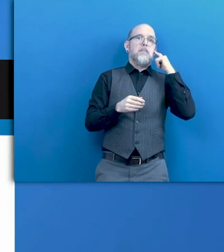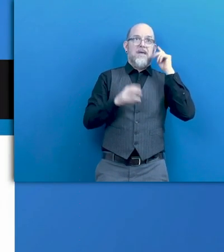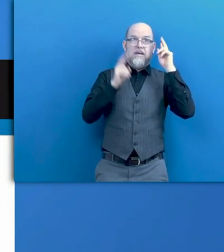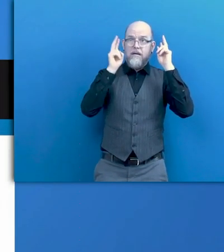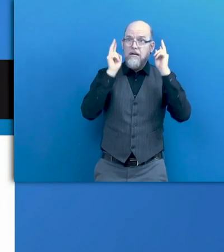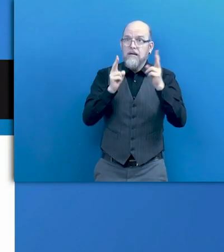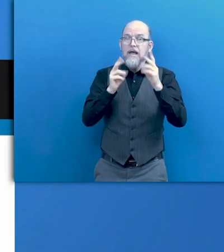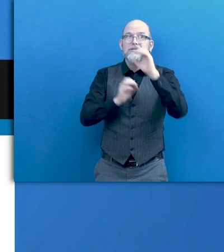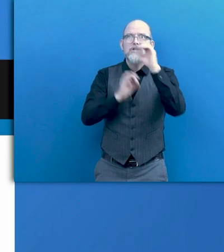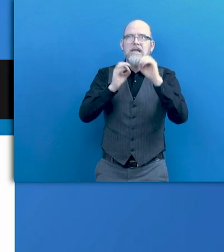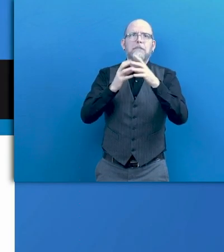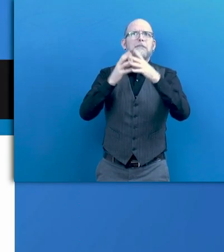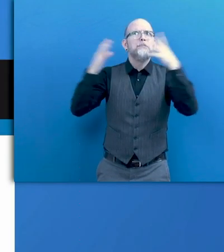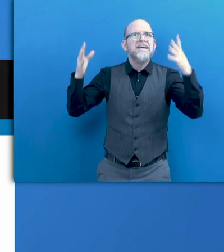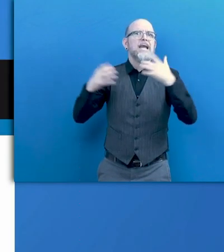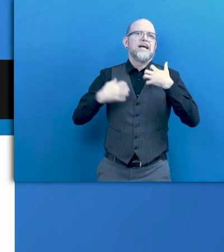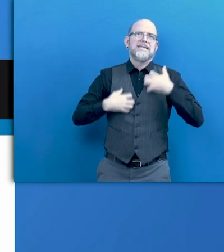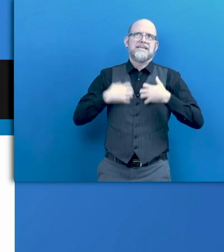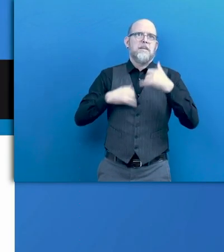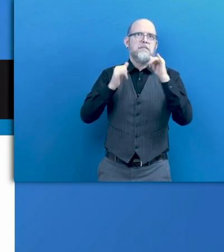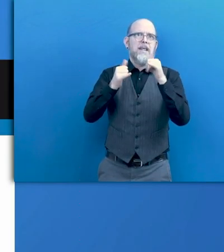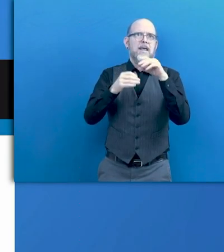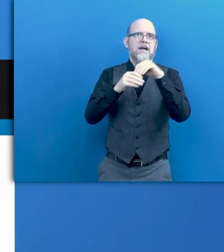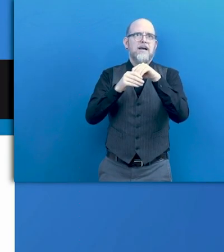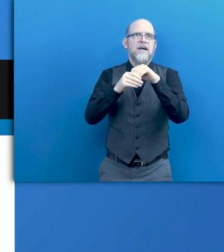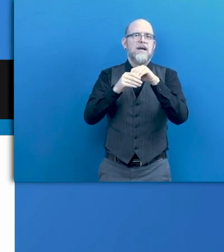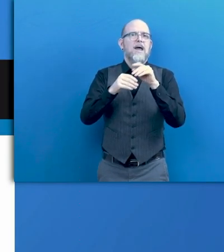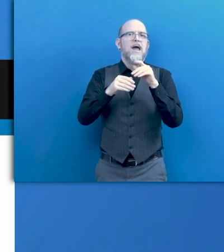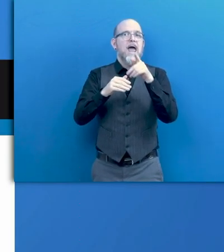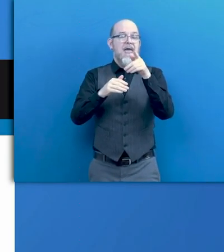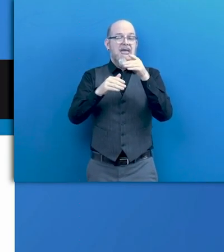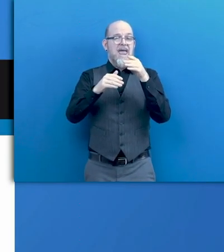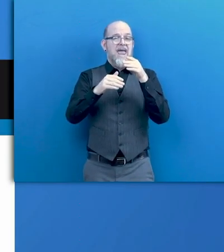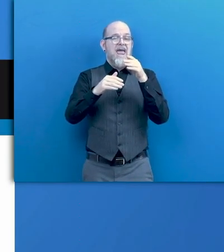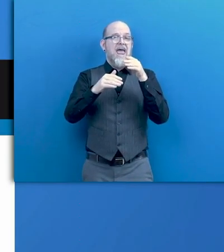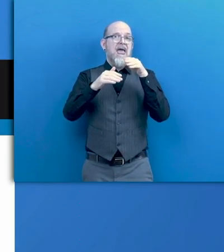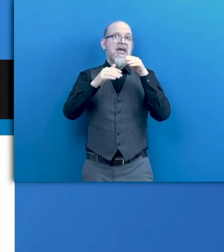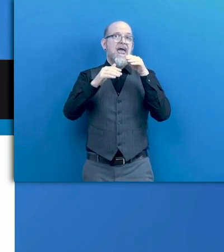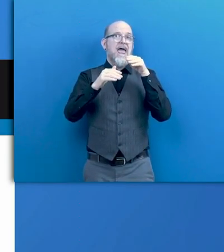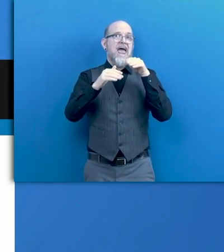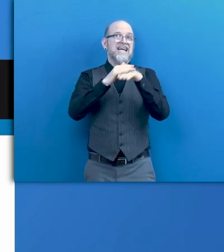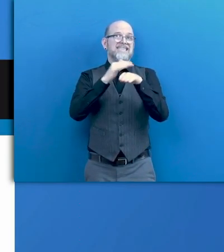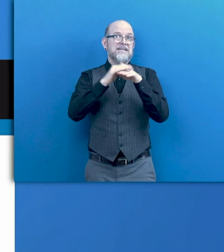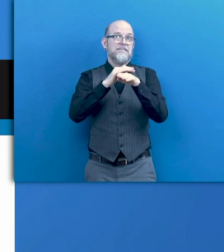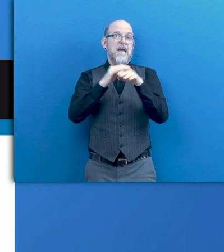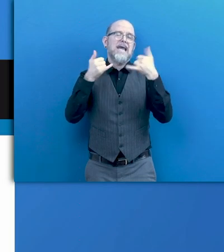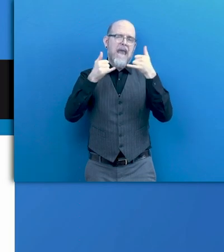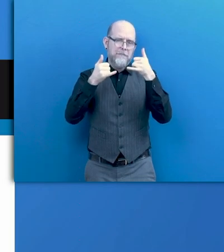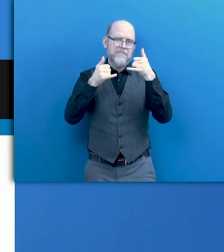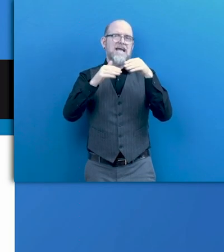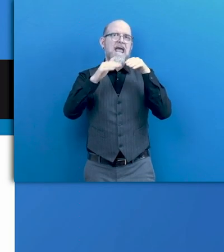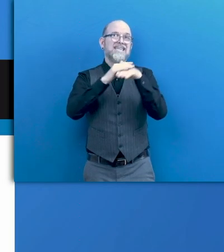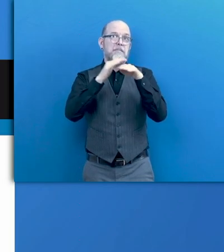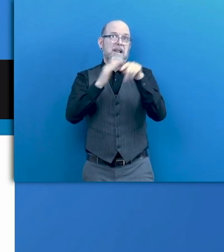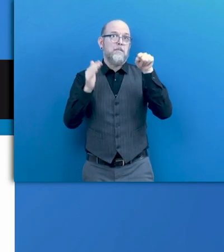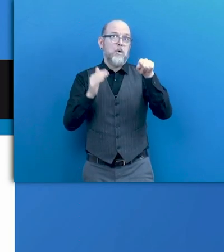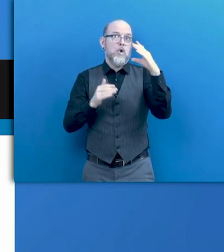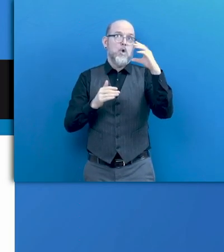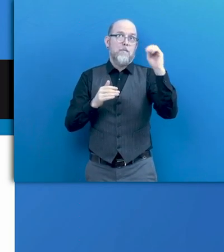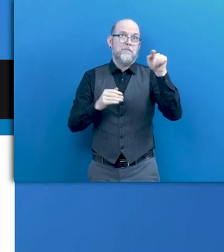I have, for example, gameaccessibility.com in front of me. They have made a report about the Accessibility Foundation in the Netherlands. And